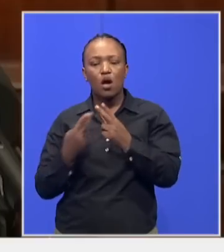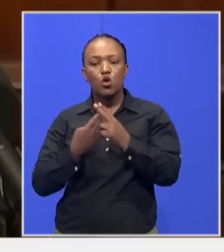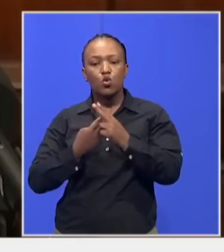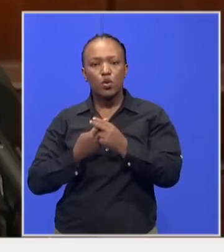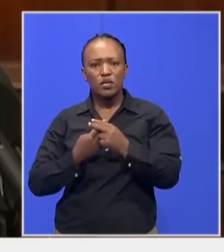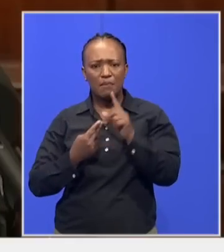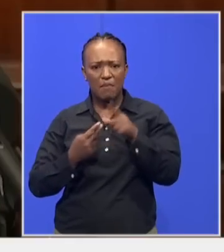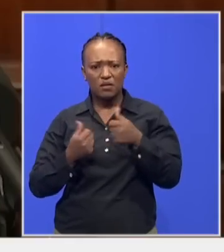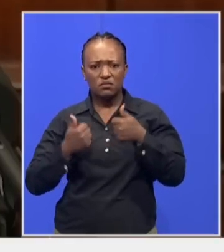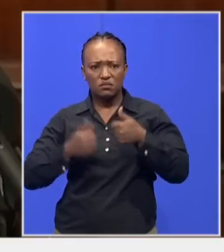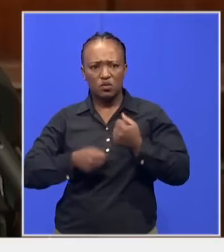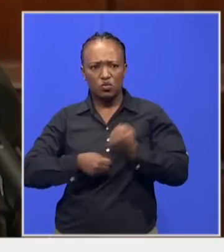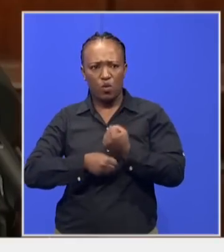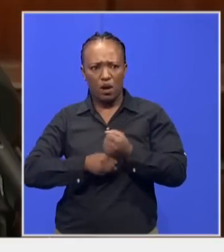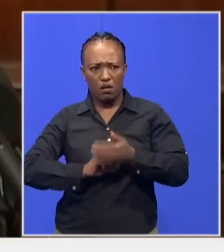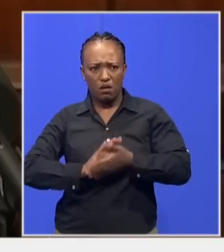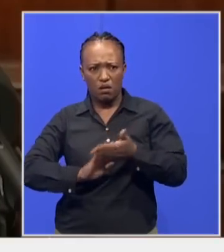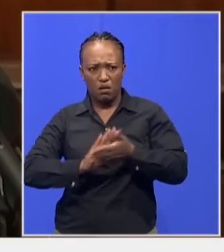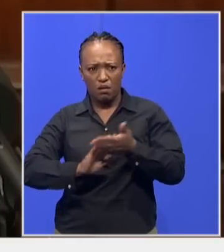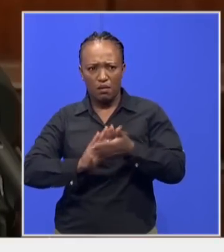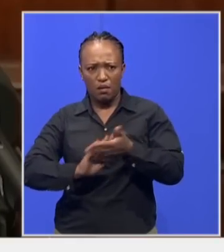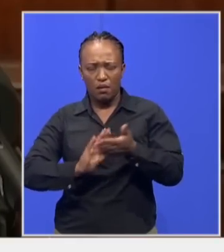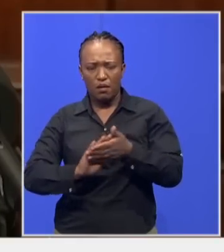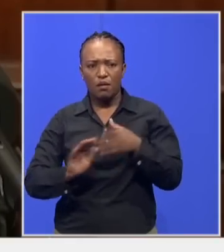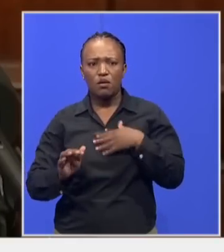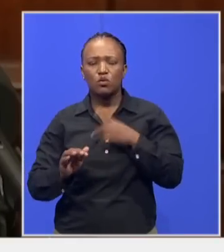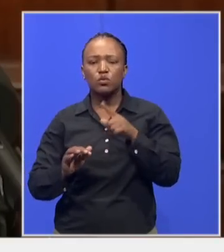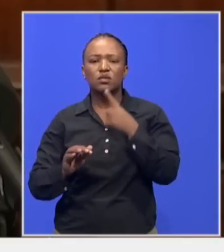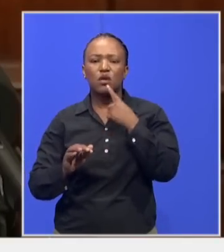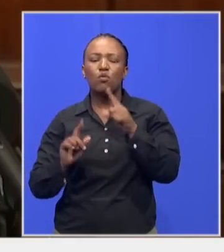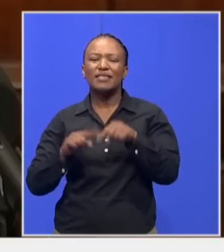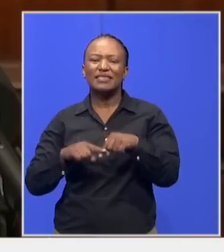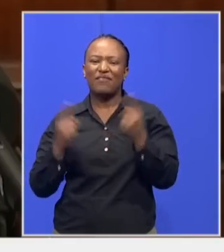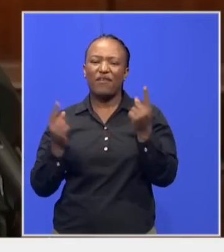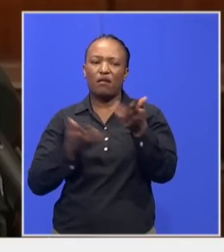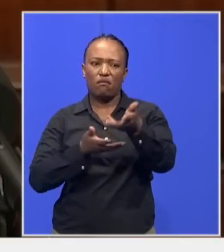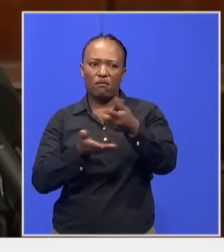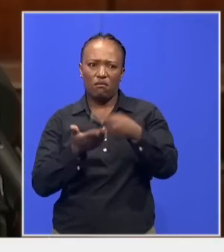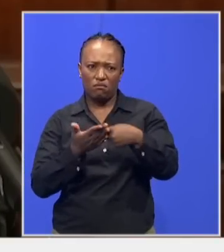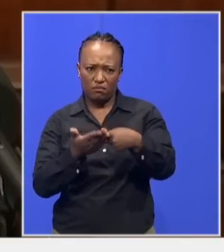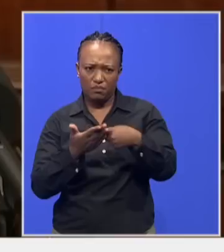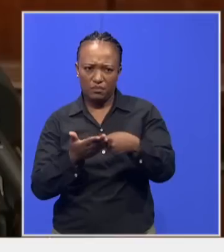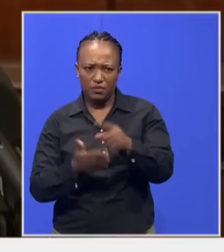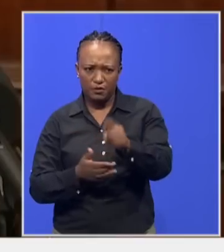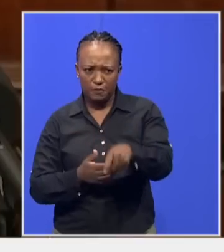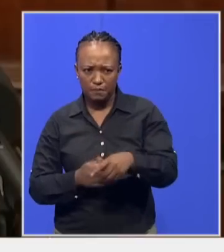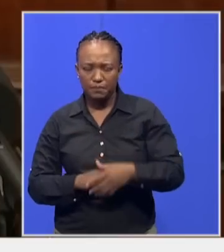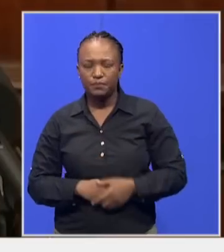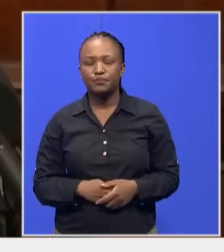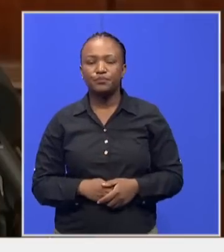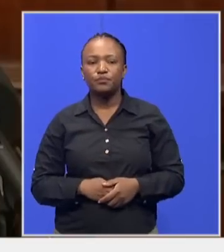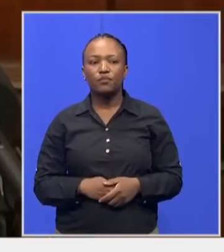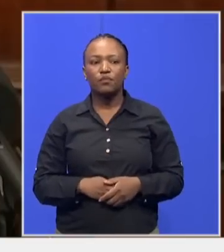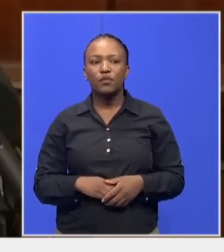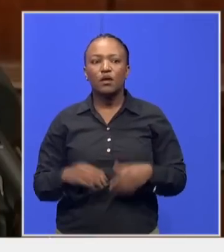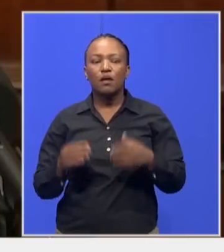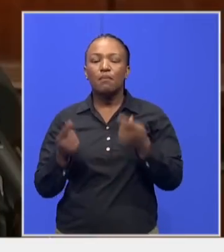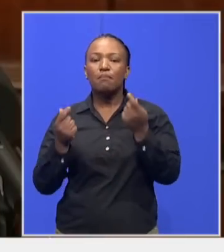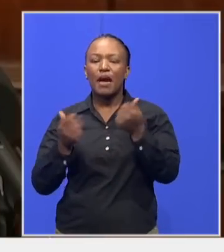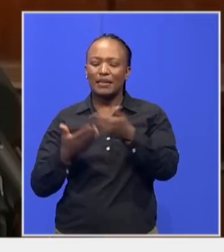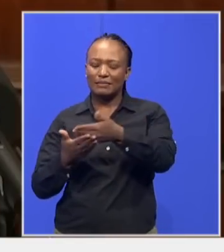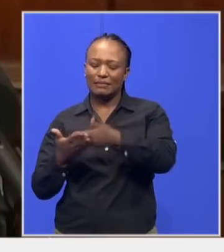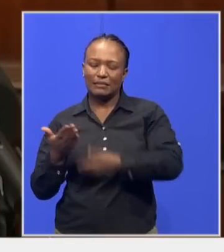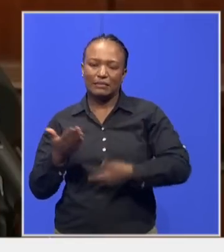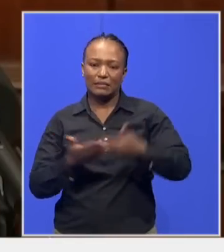up and running. And I'm saying have a different conversation. And that first argument is that the balance sheet can't afford it. I'm saying,